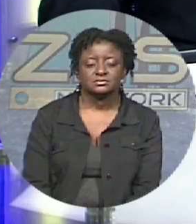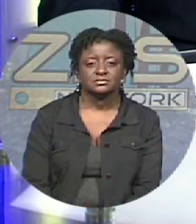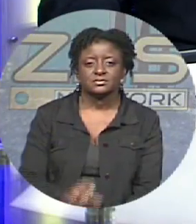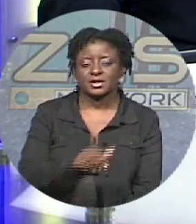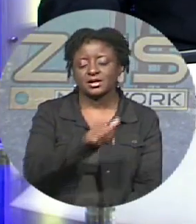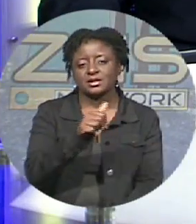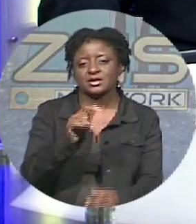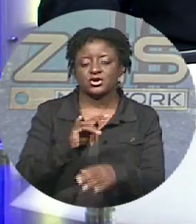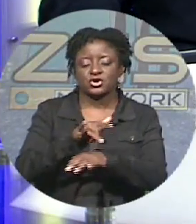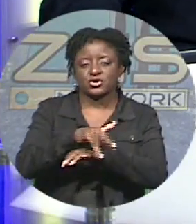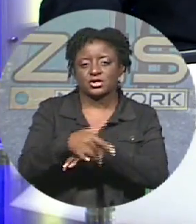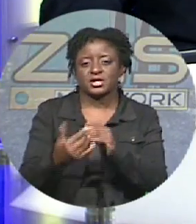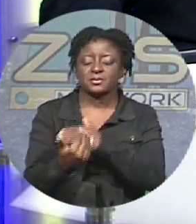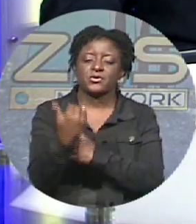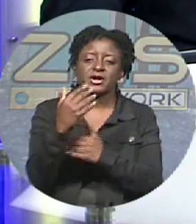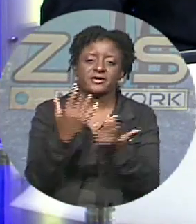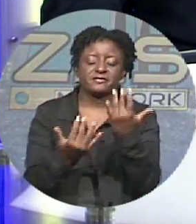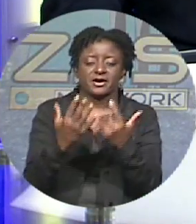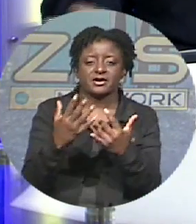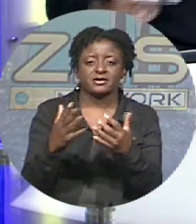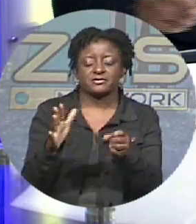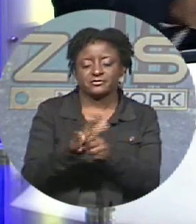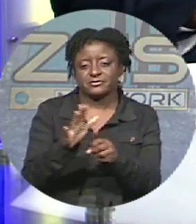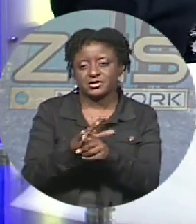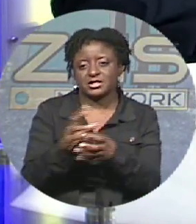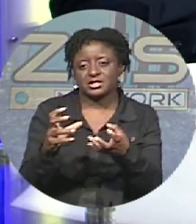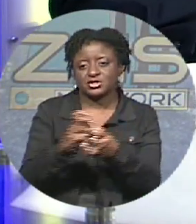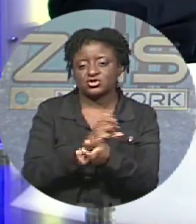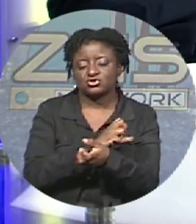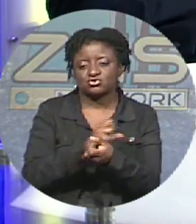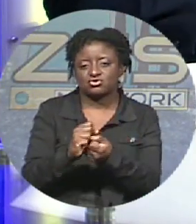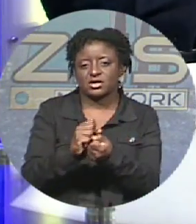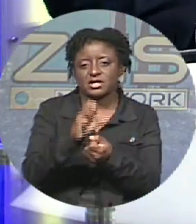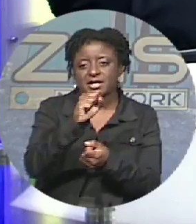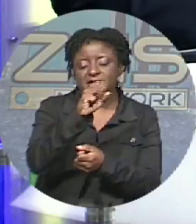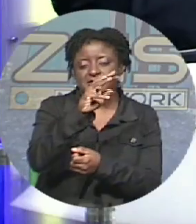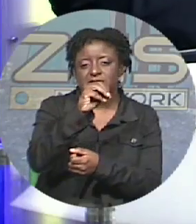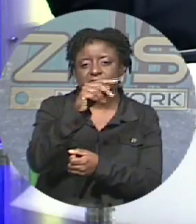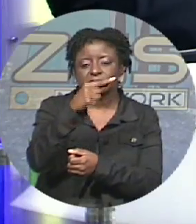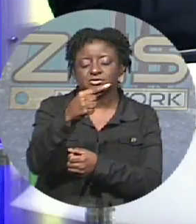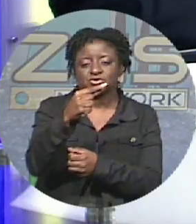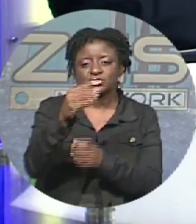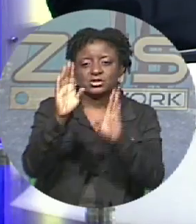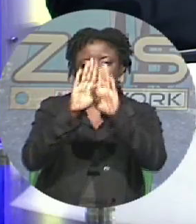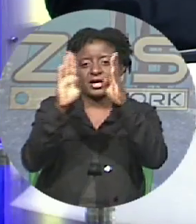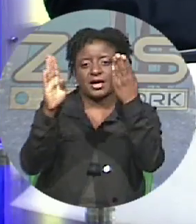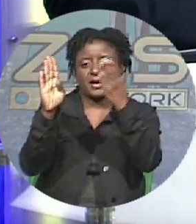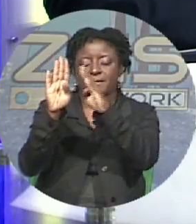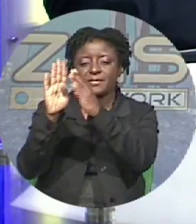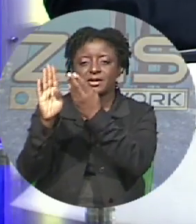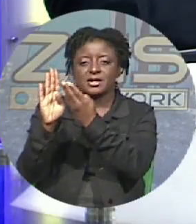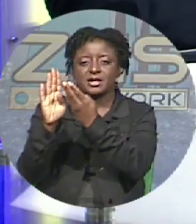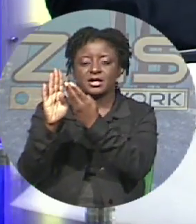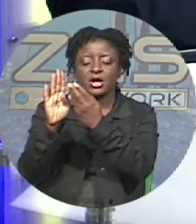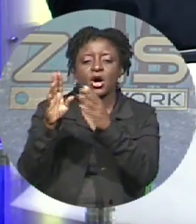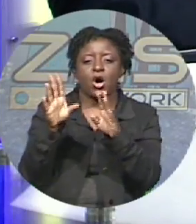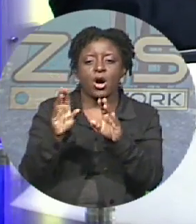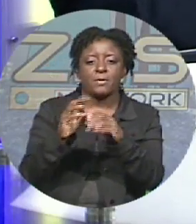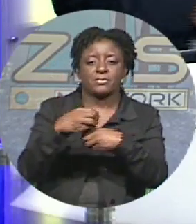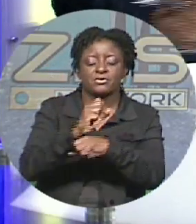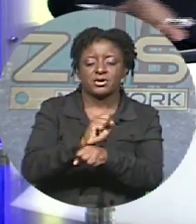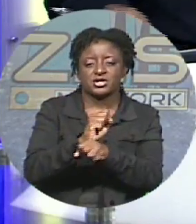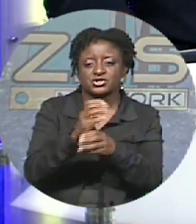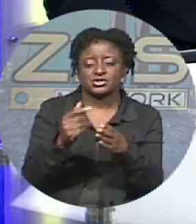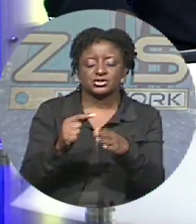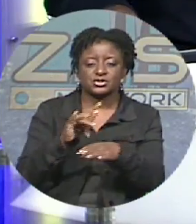An early morning fire completely destroyed the SMG cabinetry operations in Mount Pleasant Village early this morning. Firefighters worked tirelessly